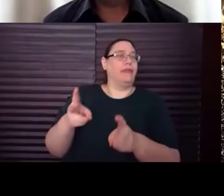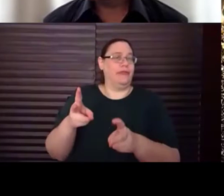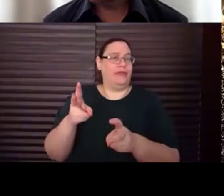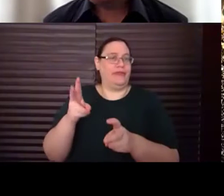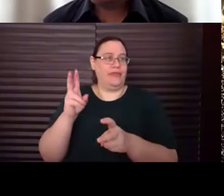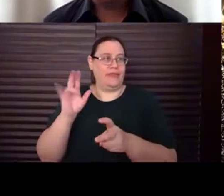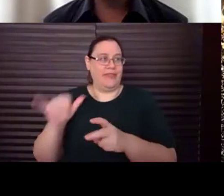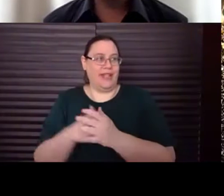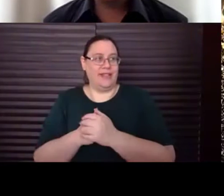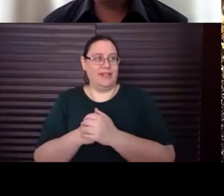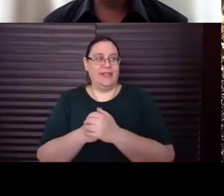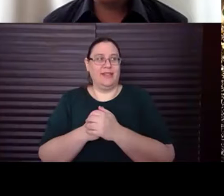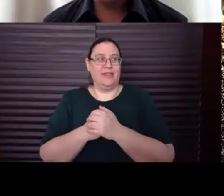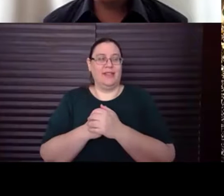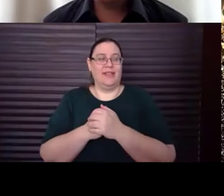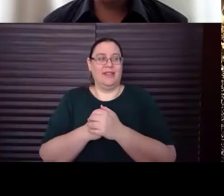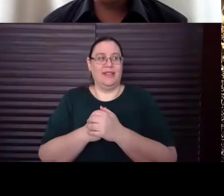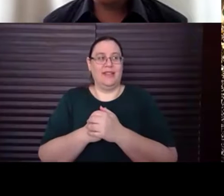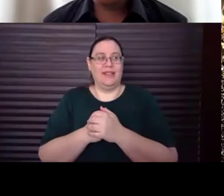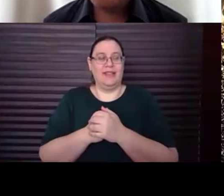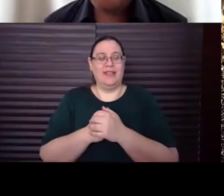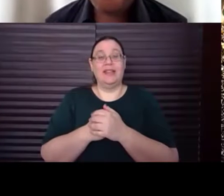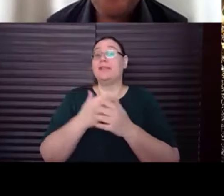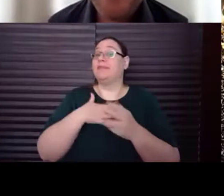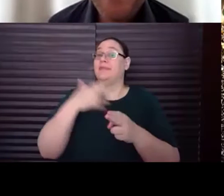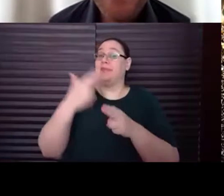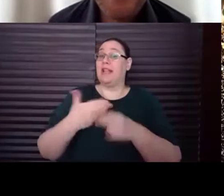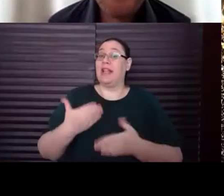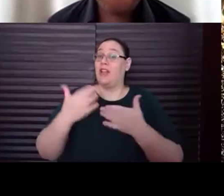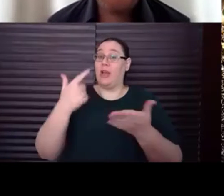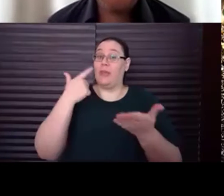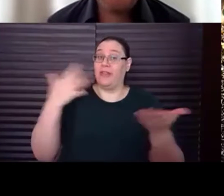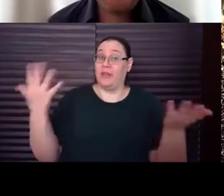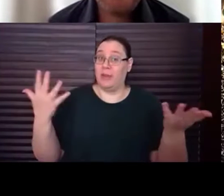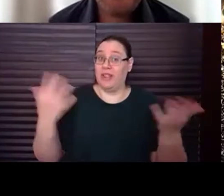and I am nominated for